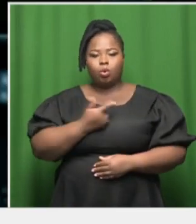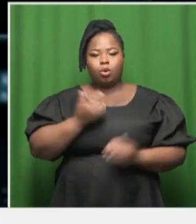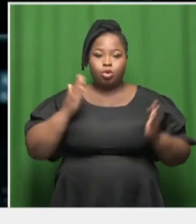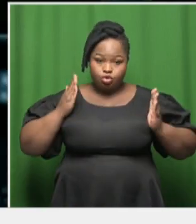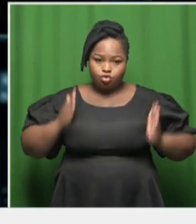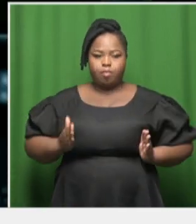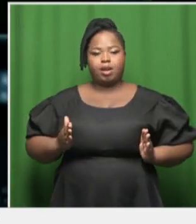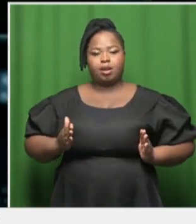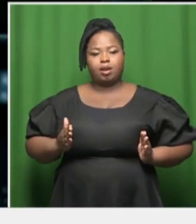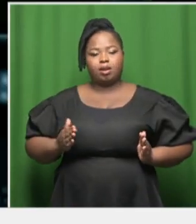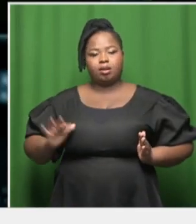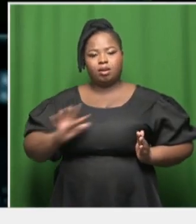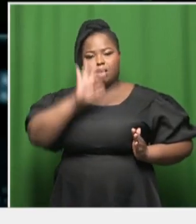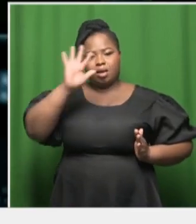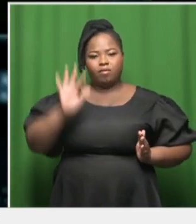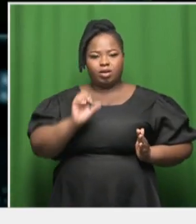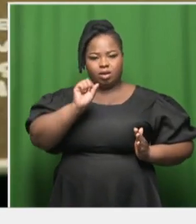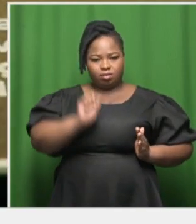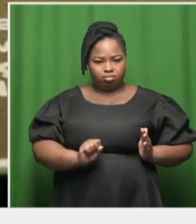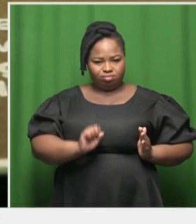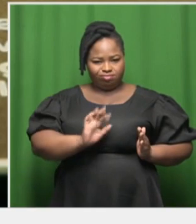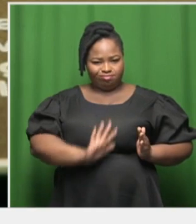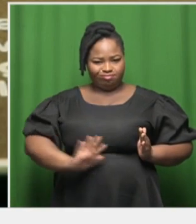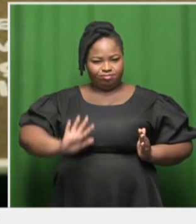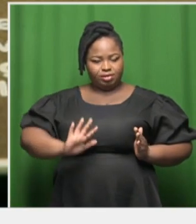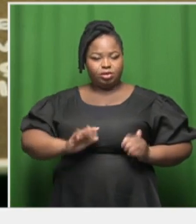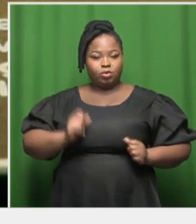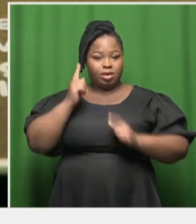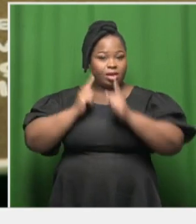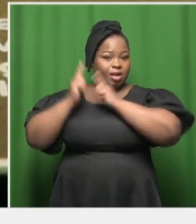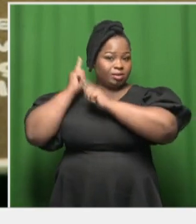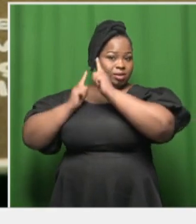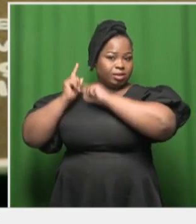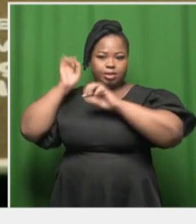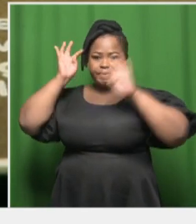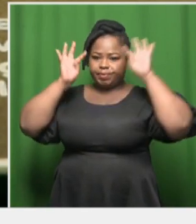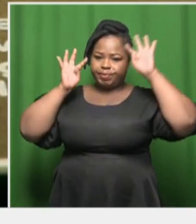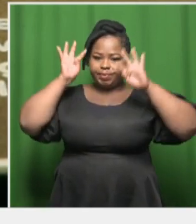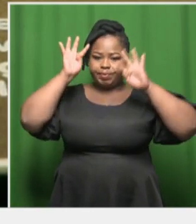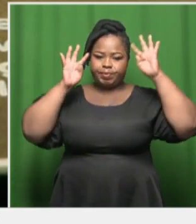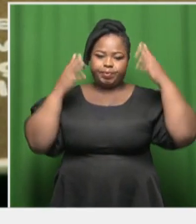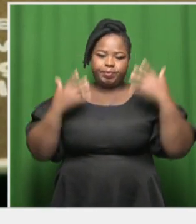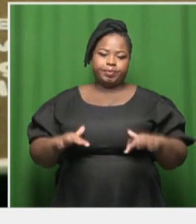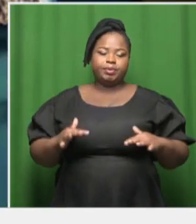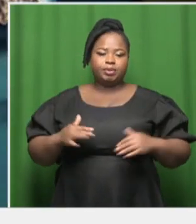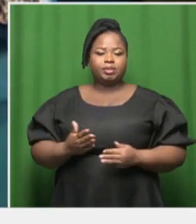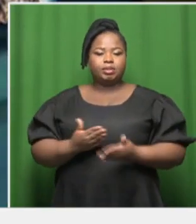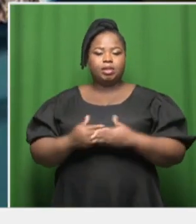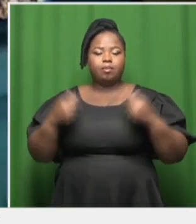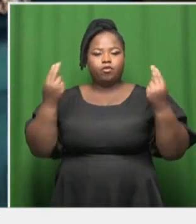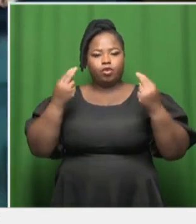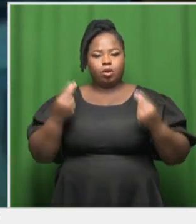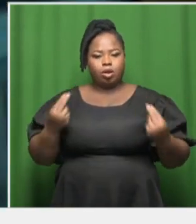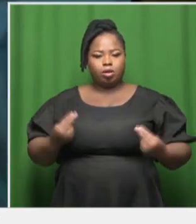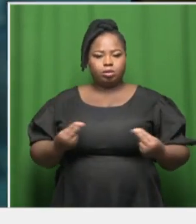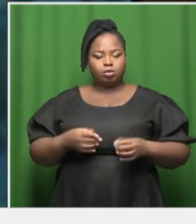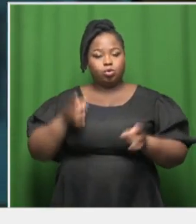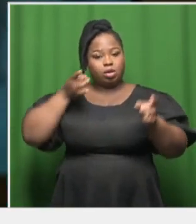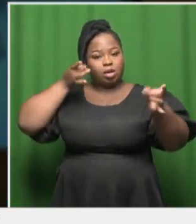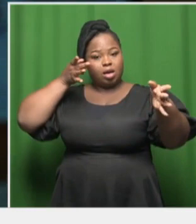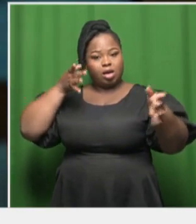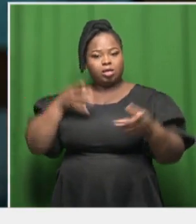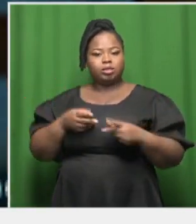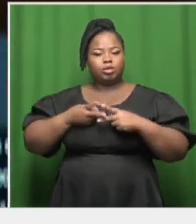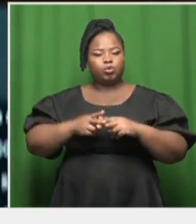have their origins in Africa, and that our ancestors were innovators of, among others, abstract art, hunting tools and